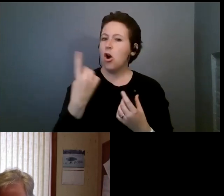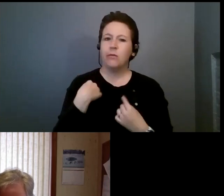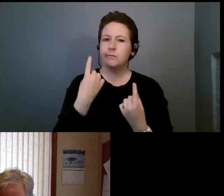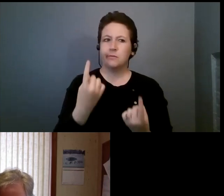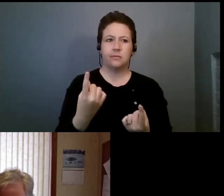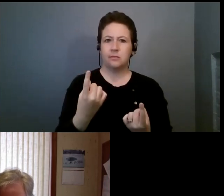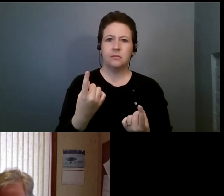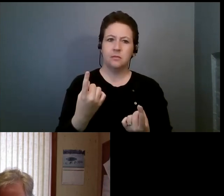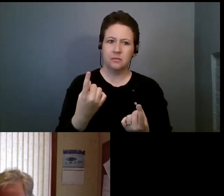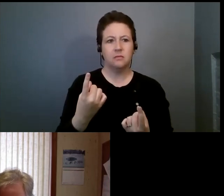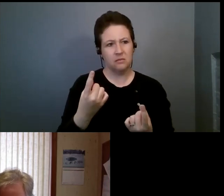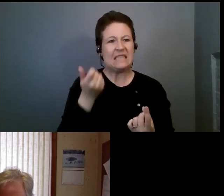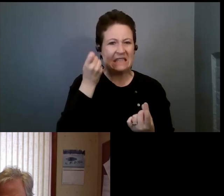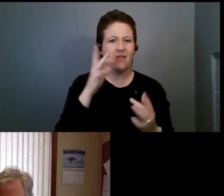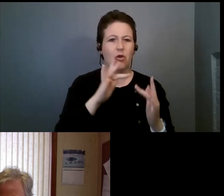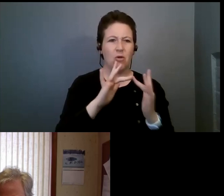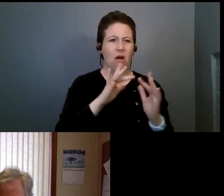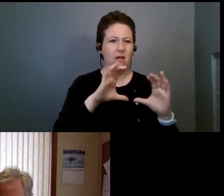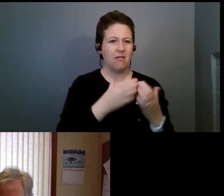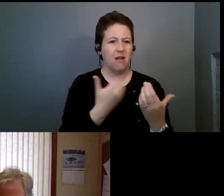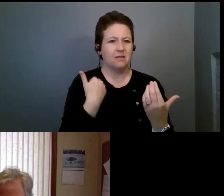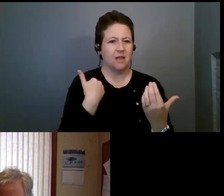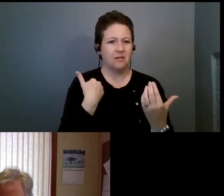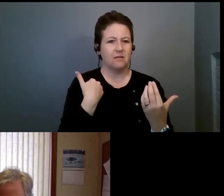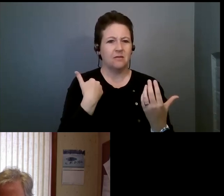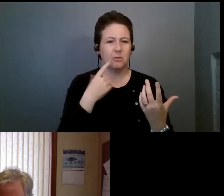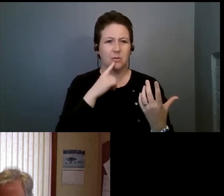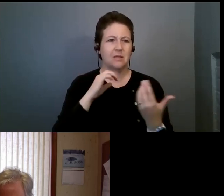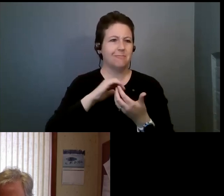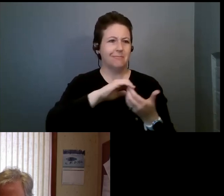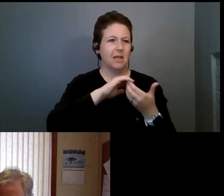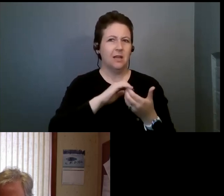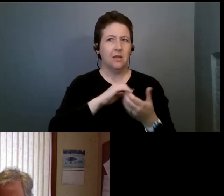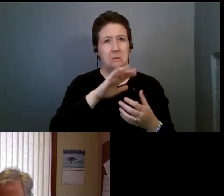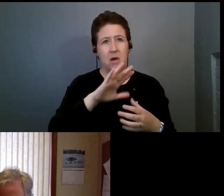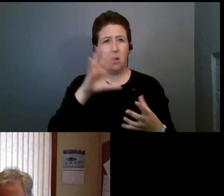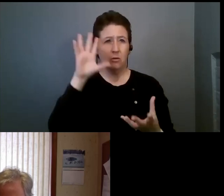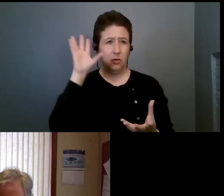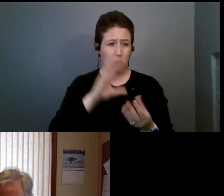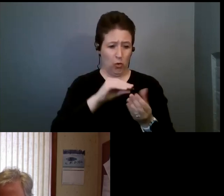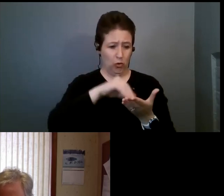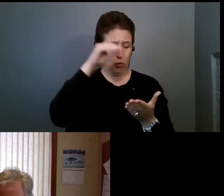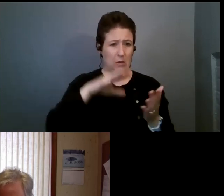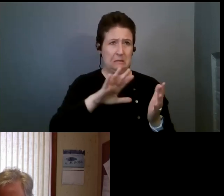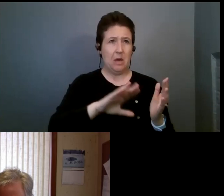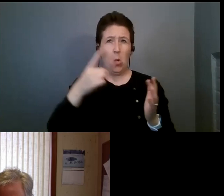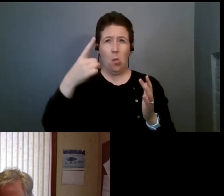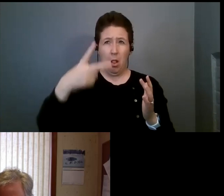a reasonable number of online courses. We're part of a big consortium, and a third of our students are often online